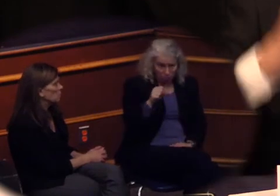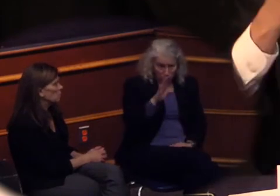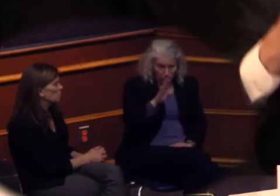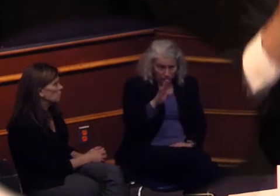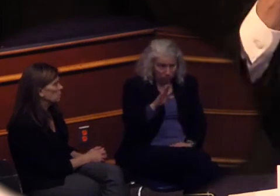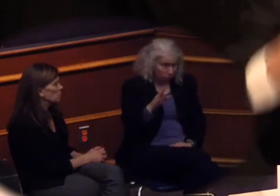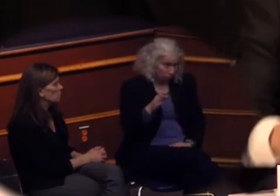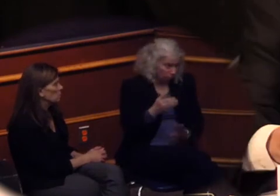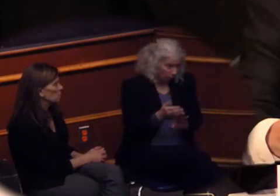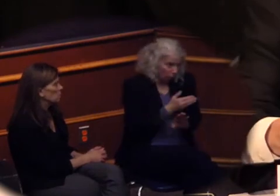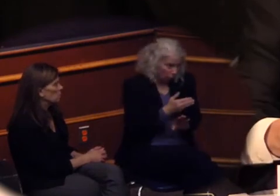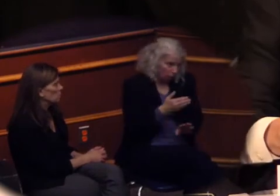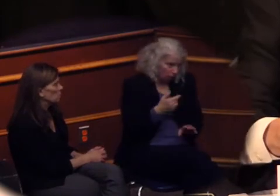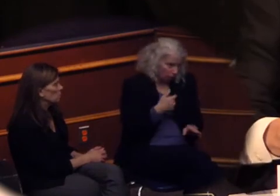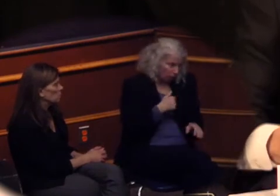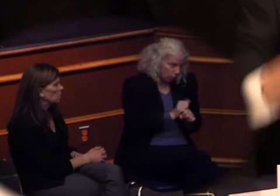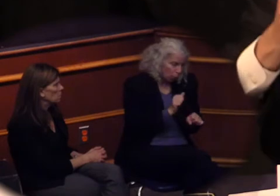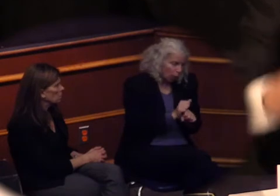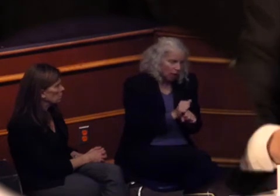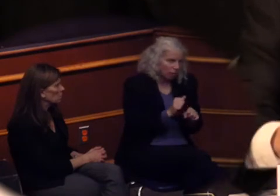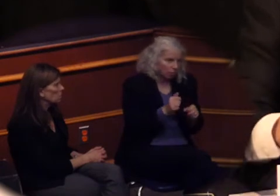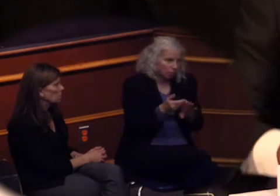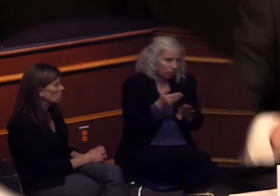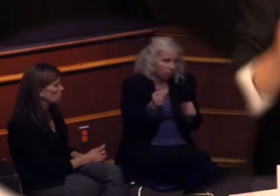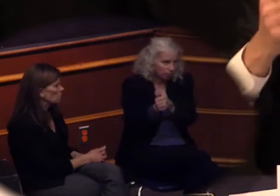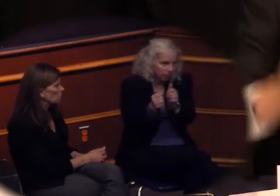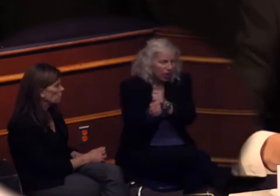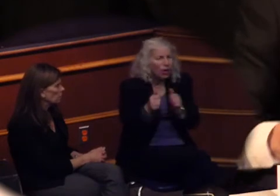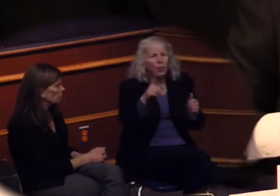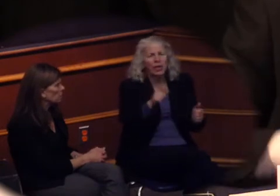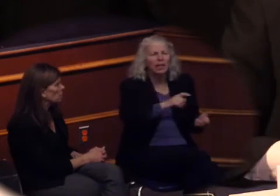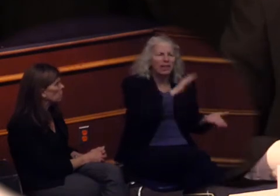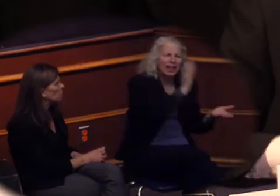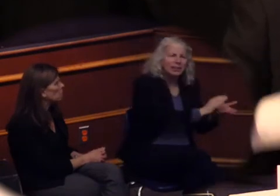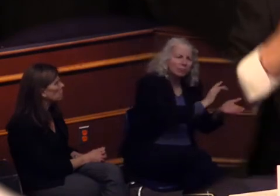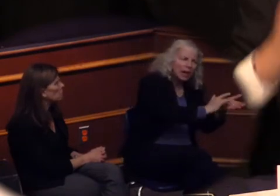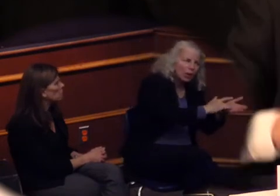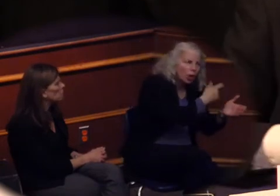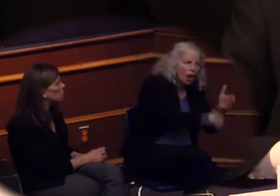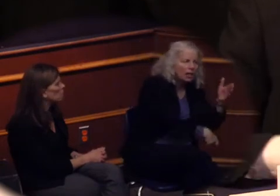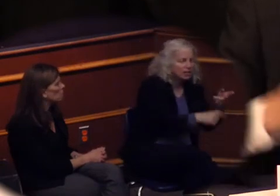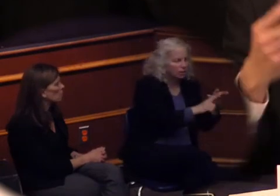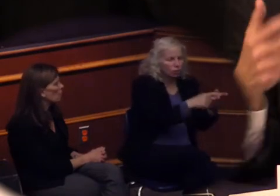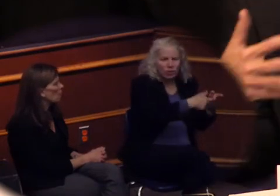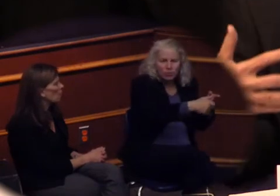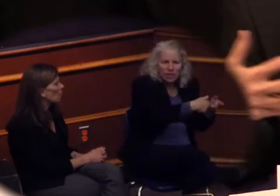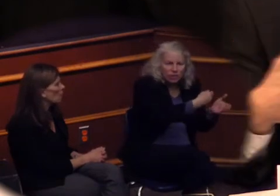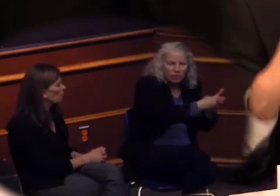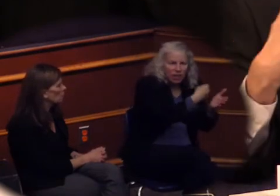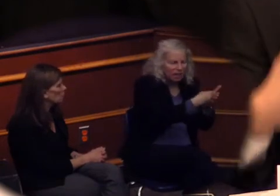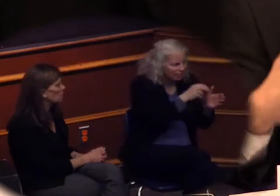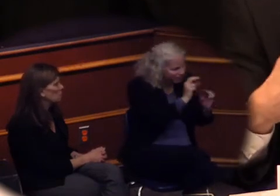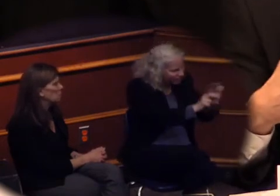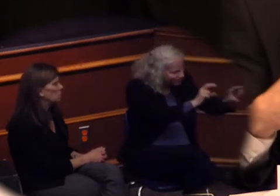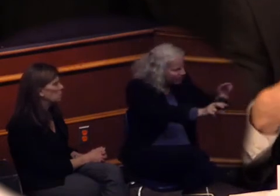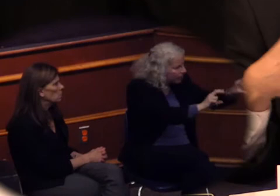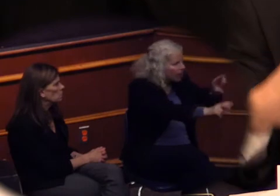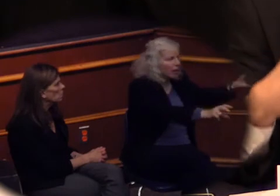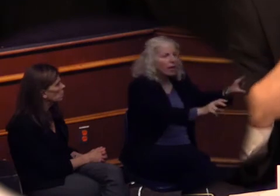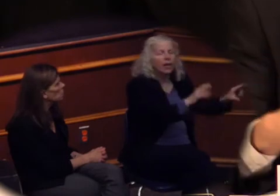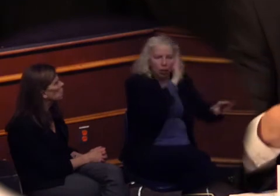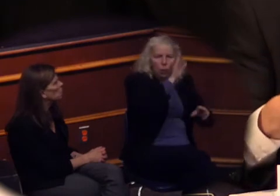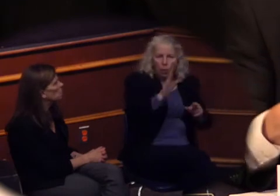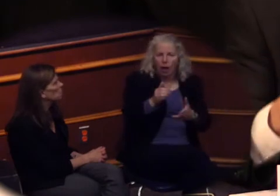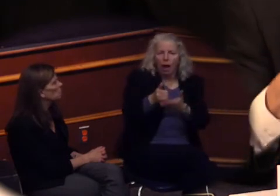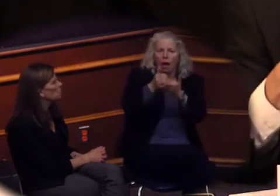we need to go to single payer, lower medical costs, provide adequate transportation funding, and do all the interrelated things that will